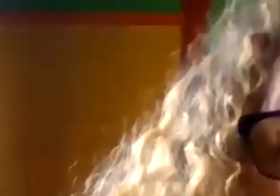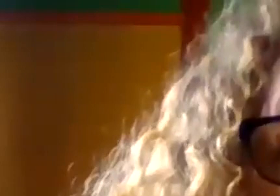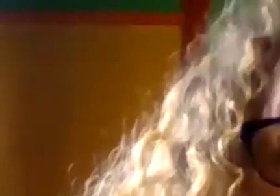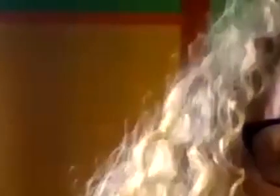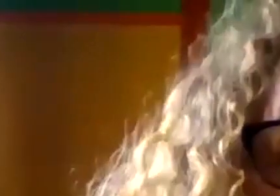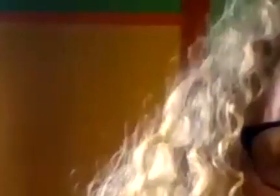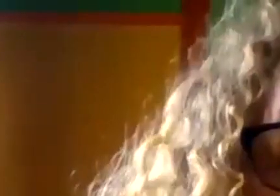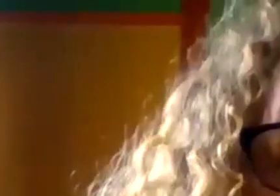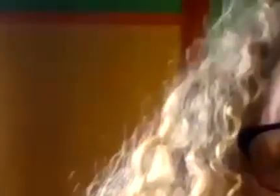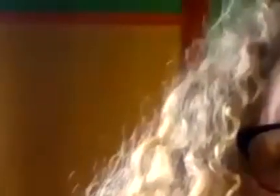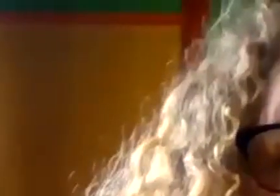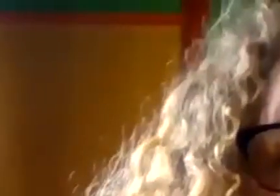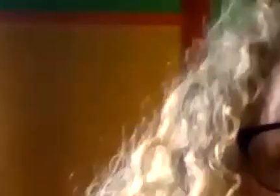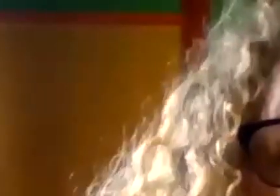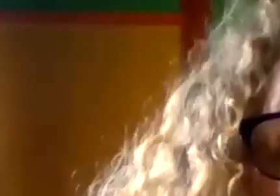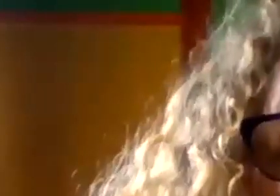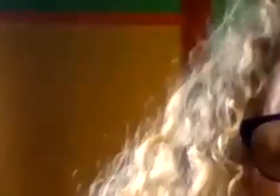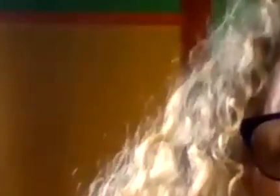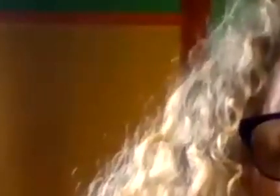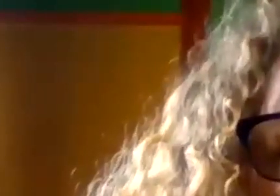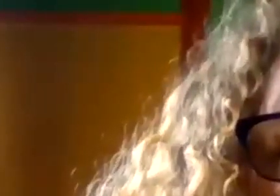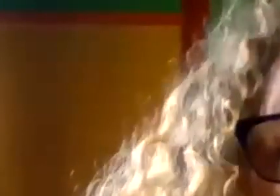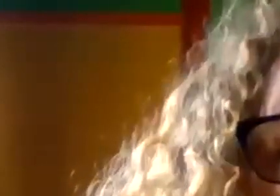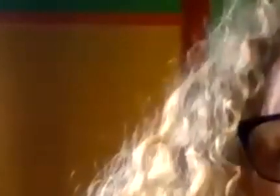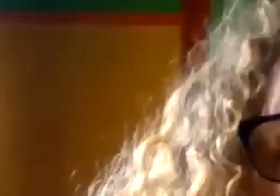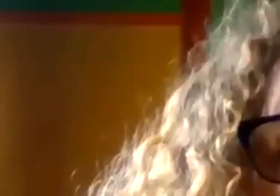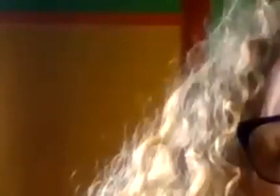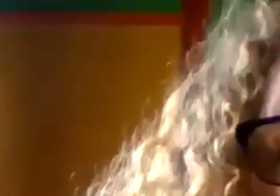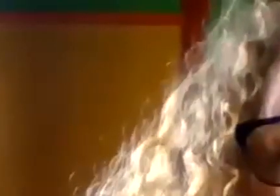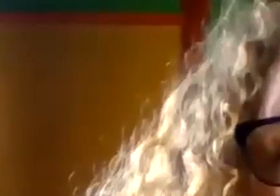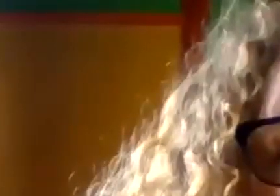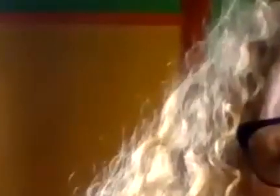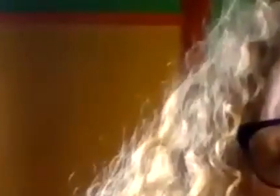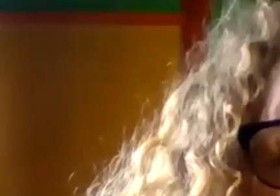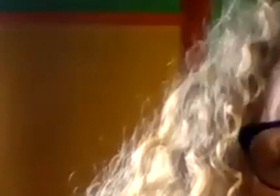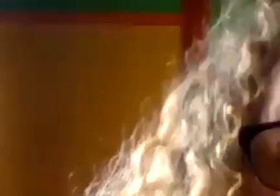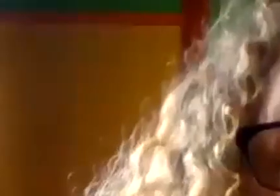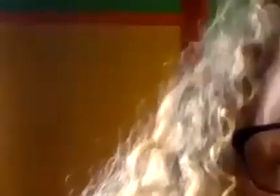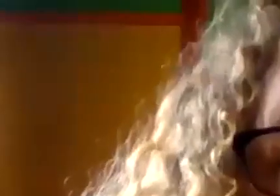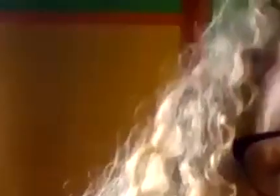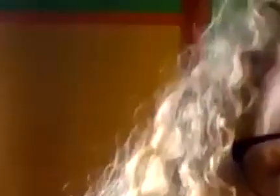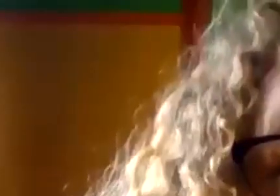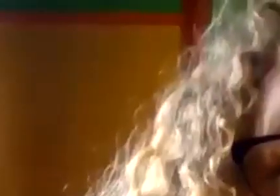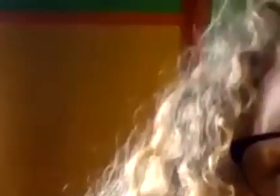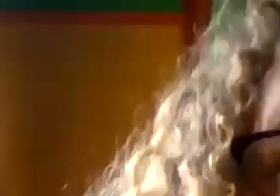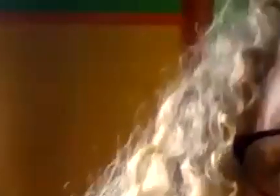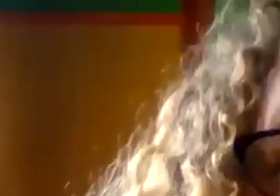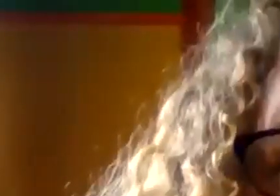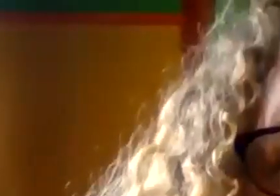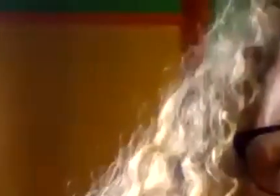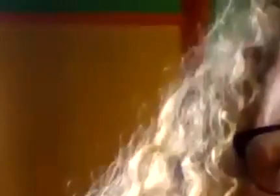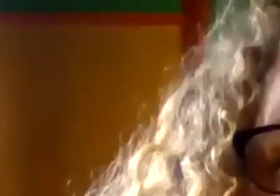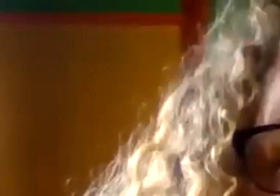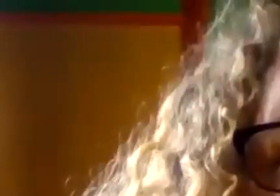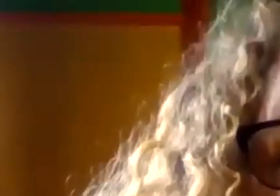to the email saying either Blake or Hart, that would be great. And then I promise I will be handing over the chair at some point. I just want to introduce